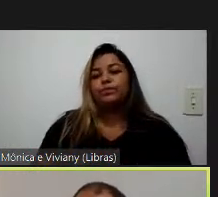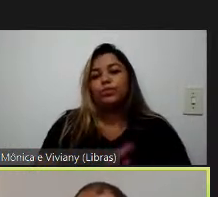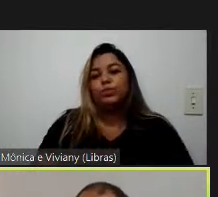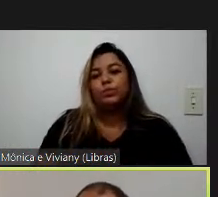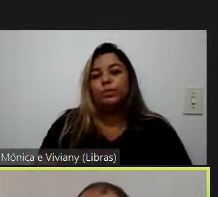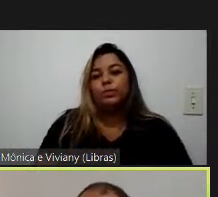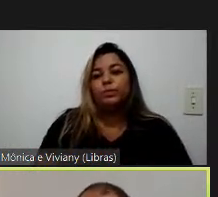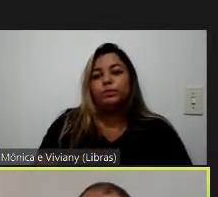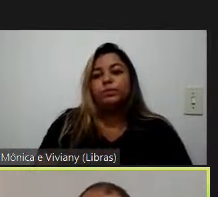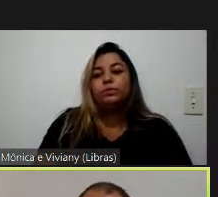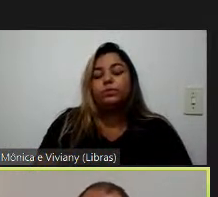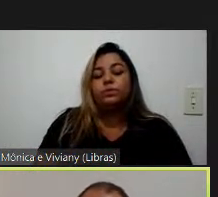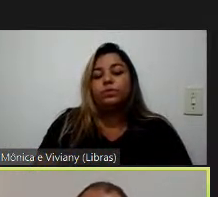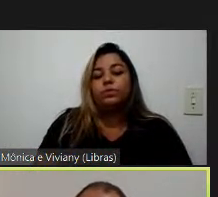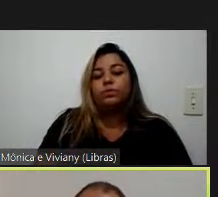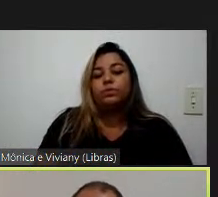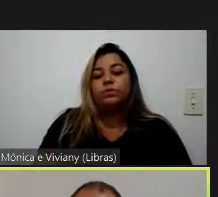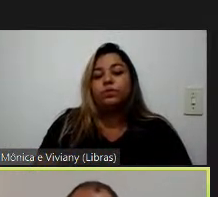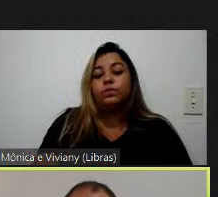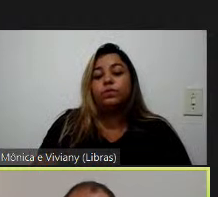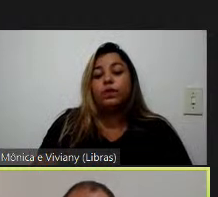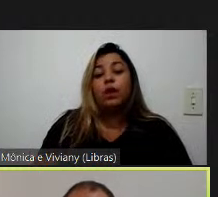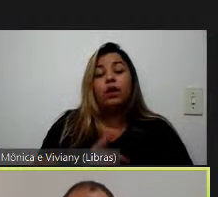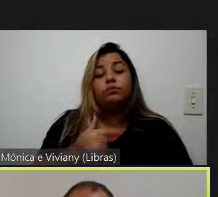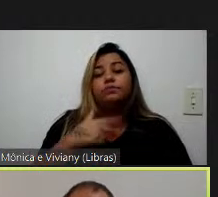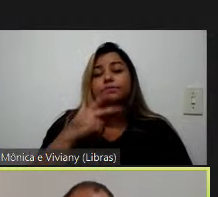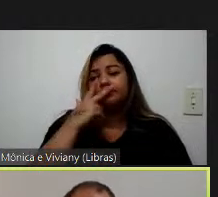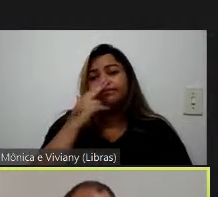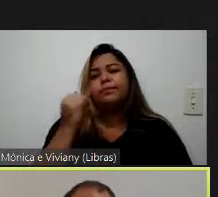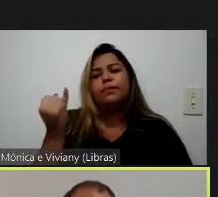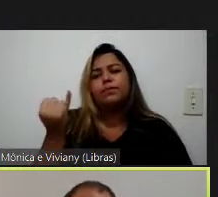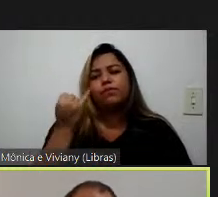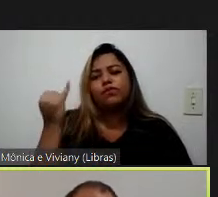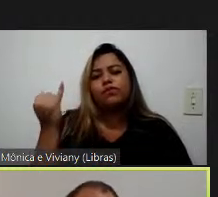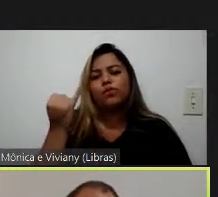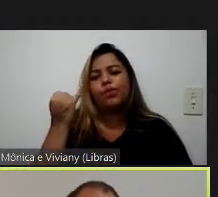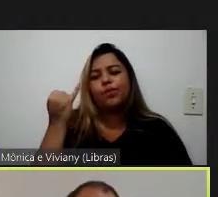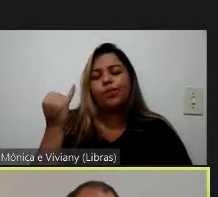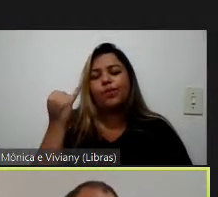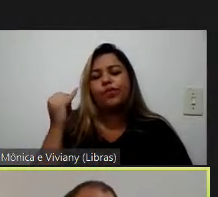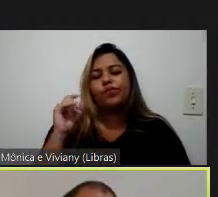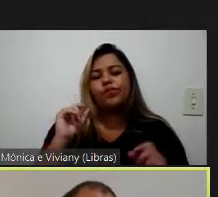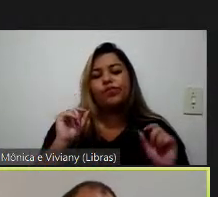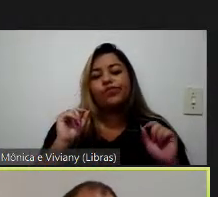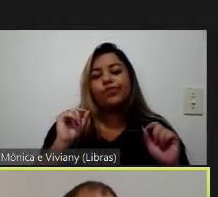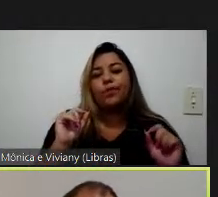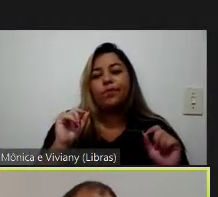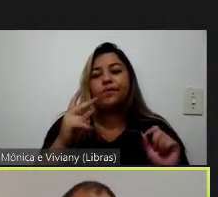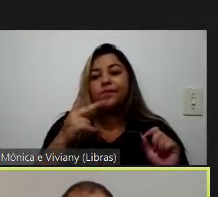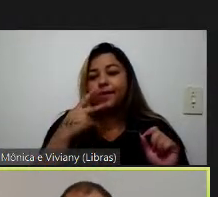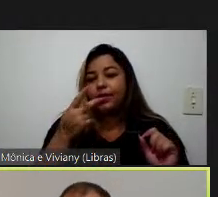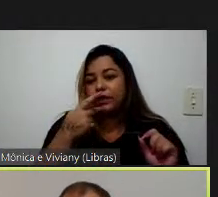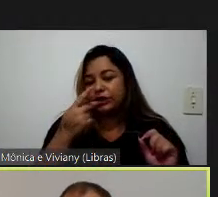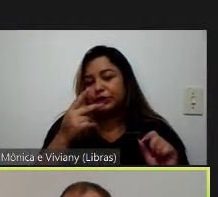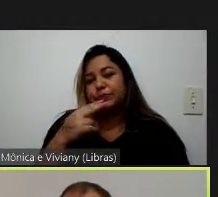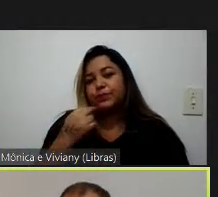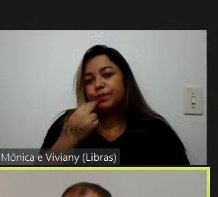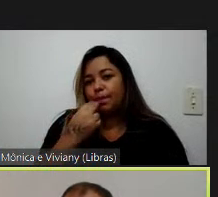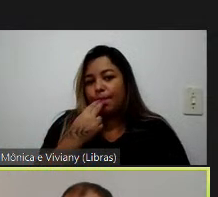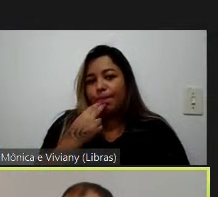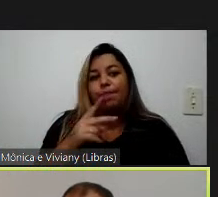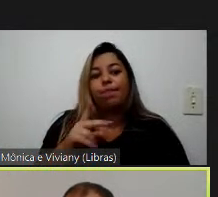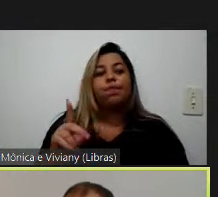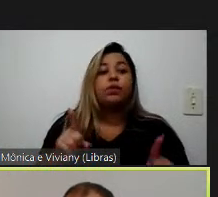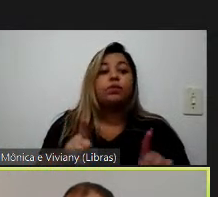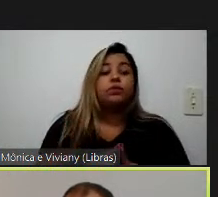And I think it is very important that in the way we think and talk about nutrition, that we bridge the gap